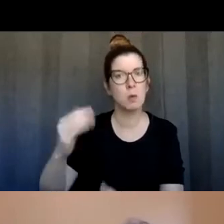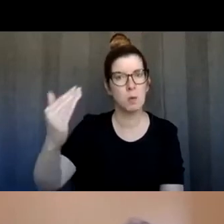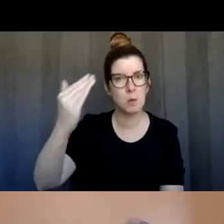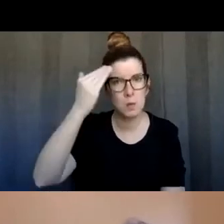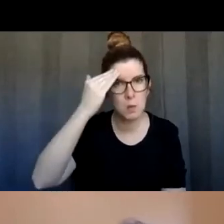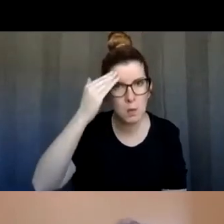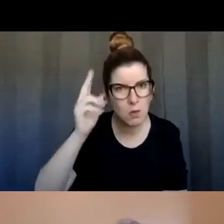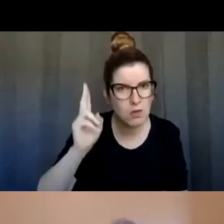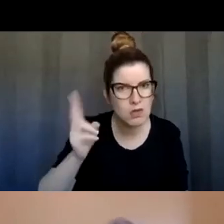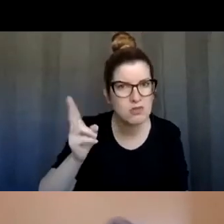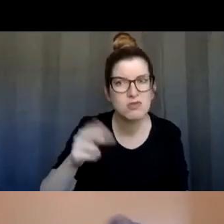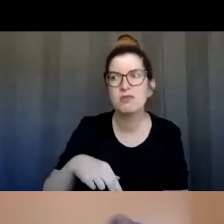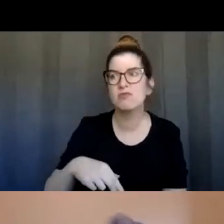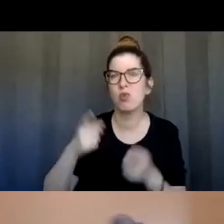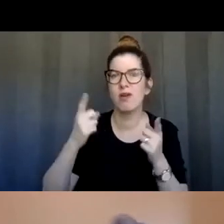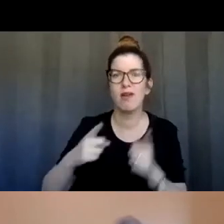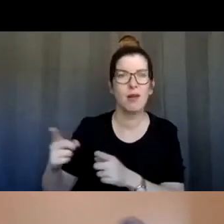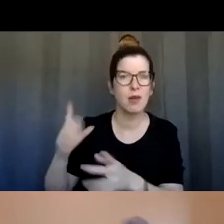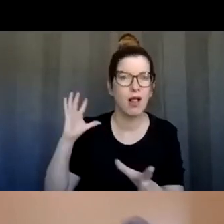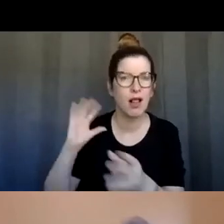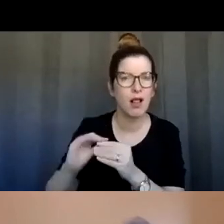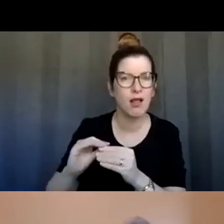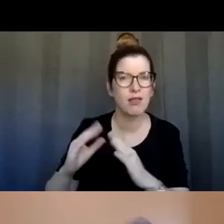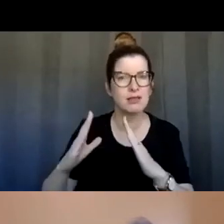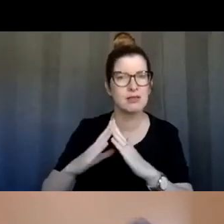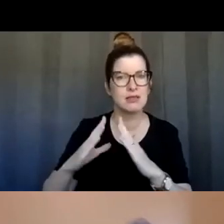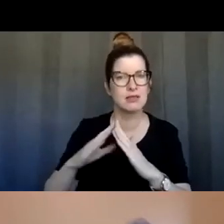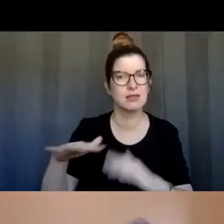happens in our city, you know, and it wasn't